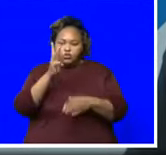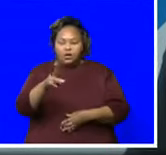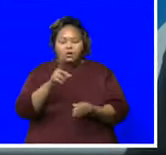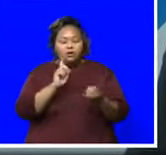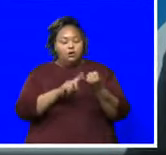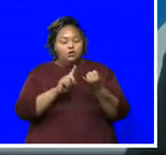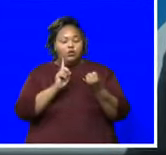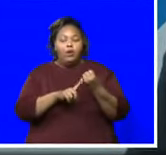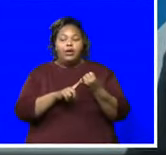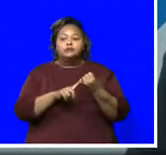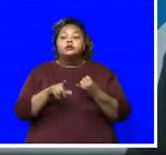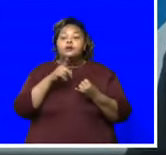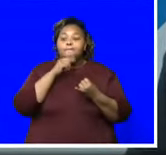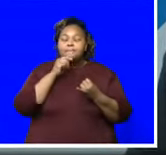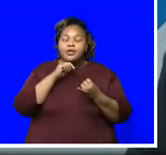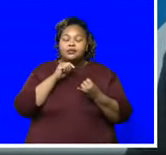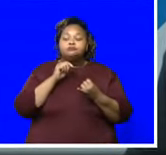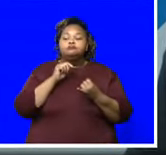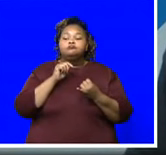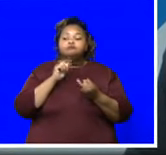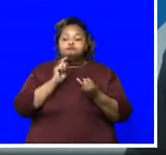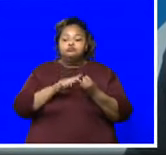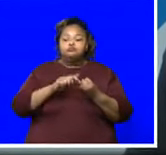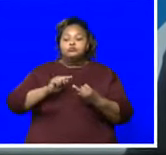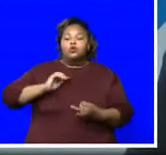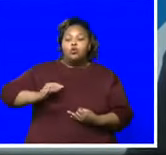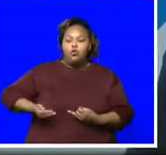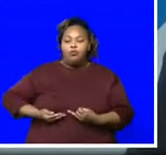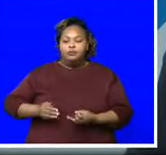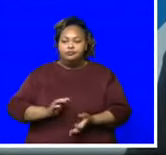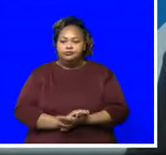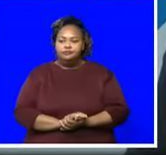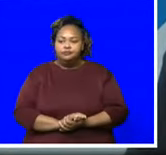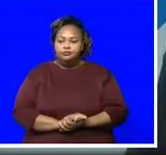one male and one female. So the male athlete in swimming